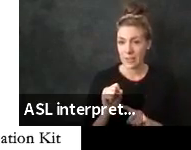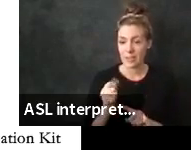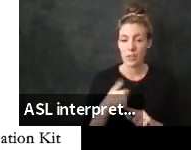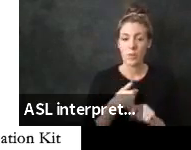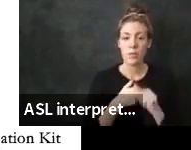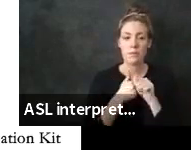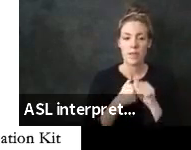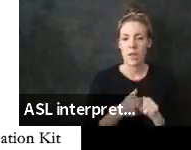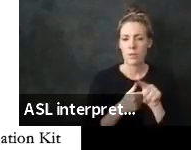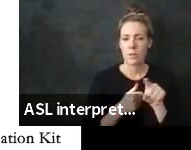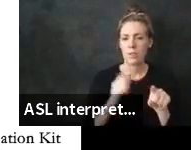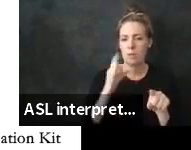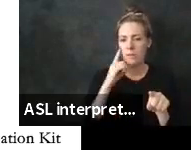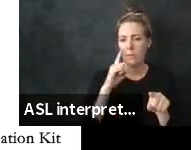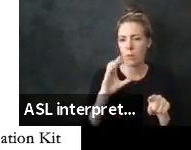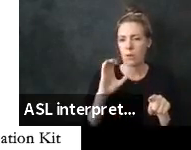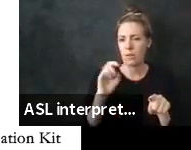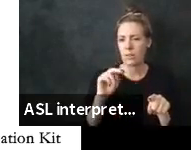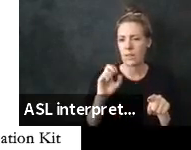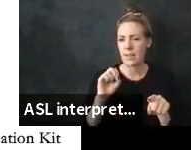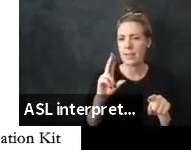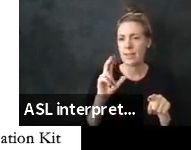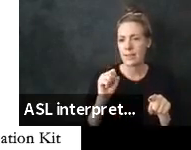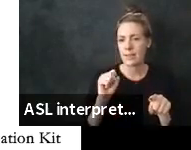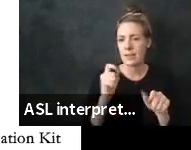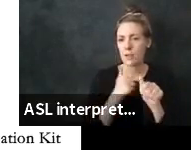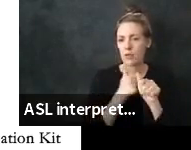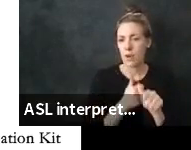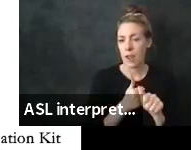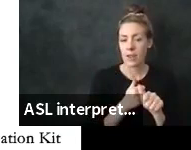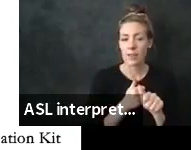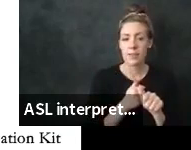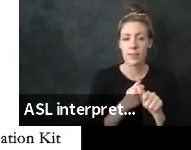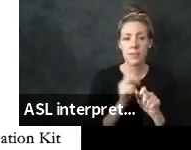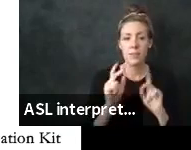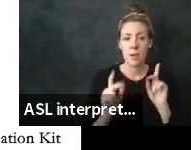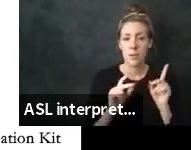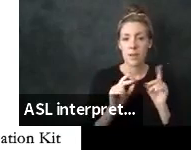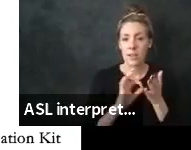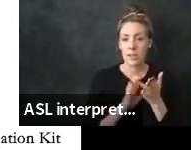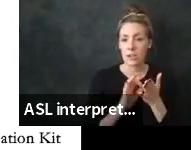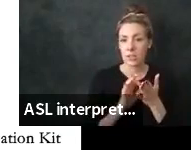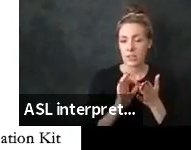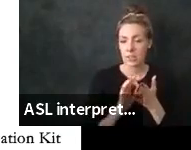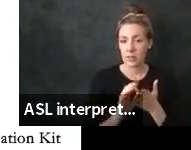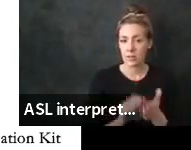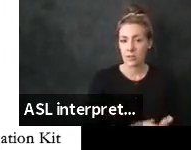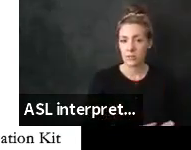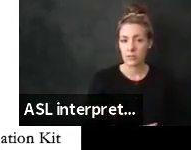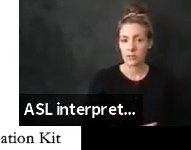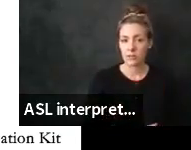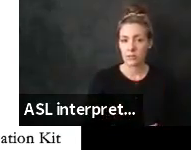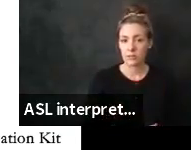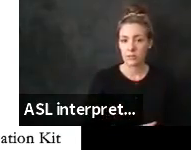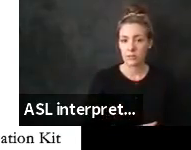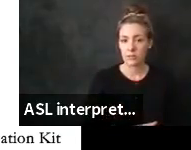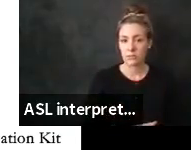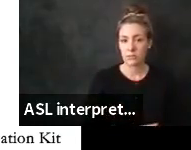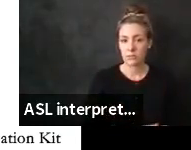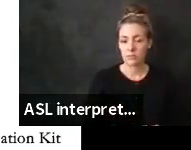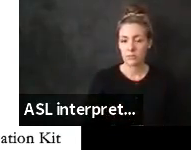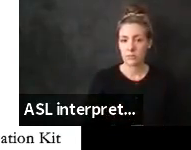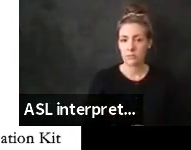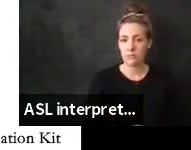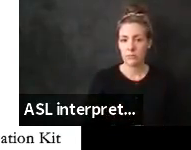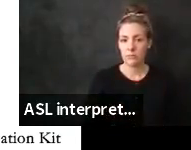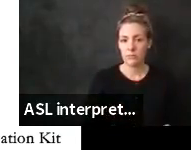tracts. We've given you the population count. This way it will be easier for you. If you want to draw a map on your own without using one of